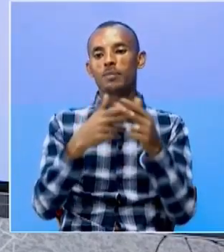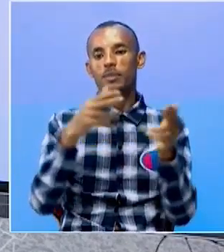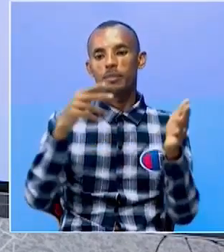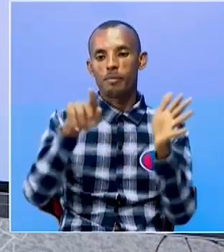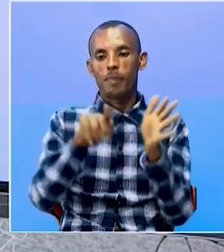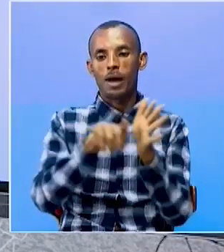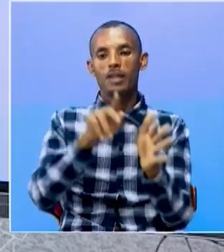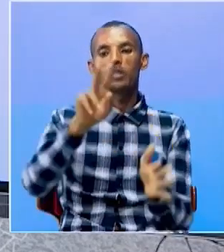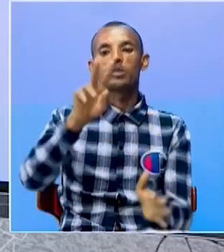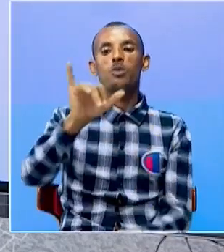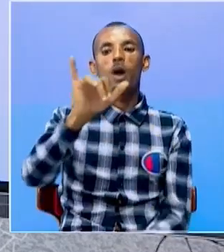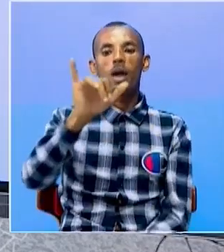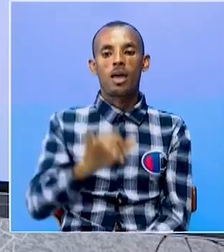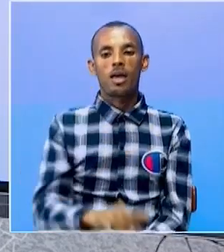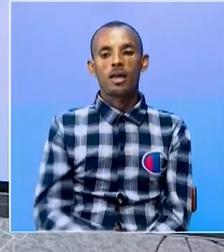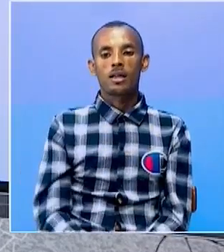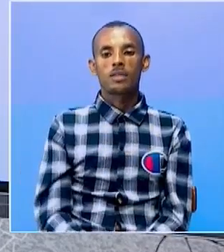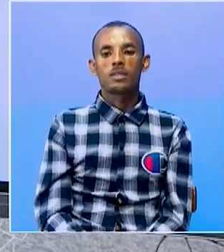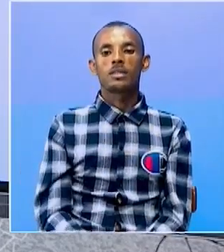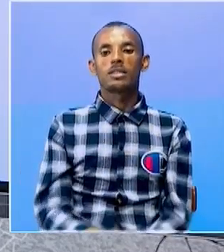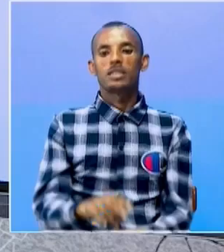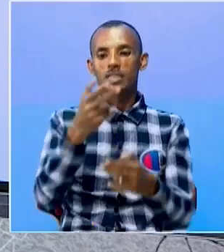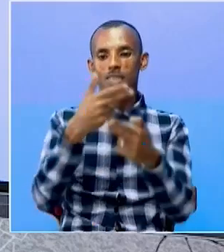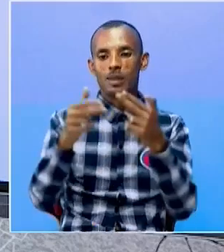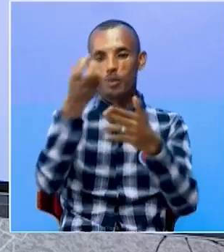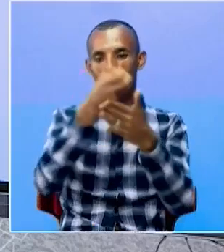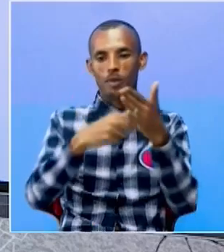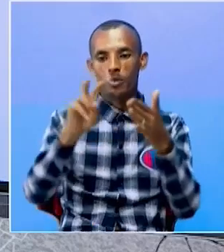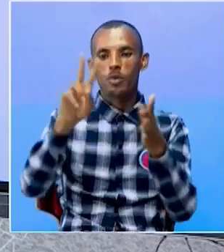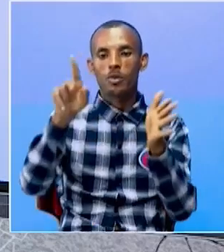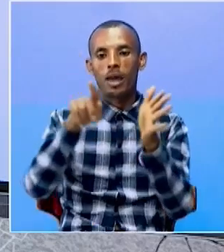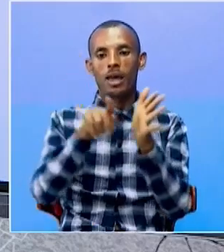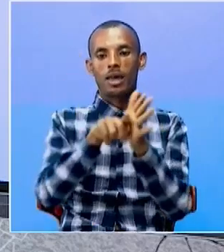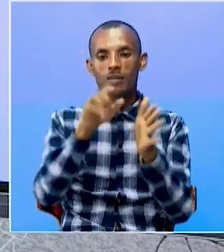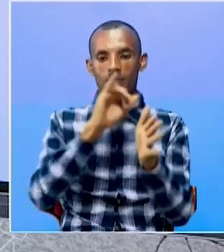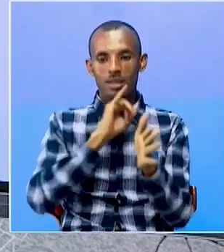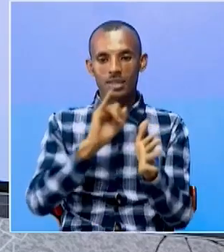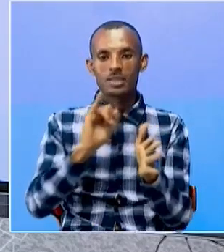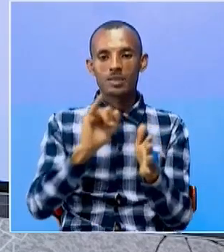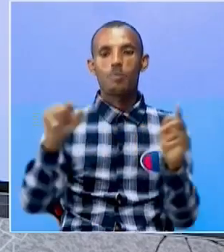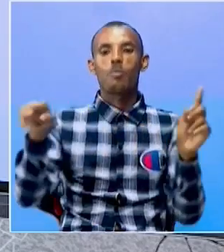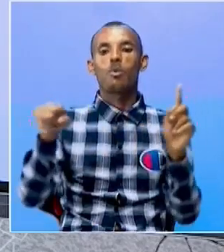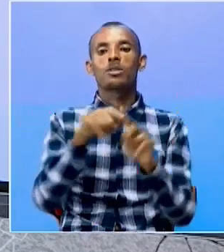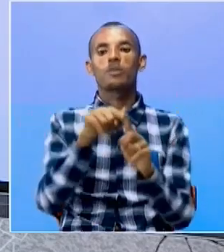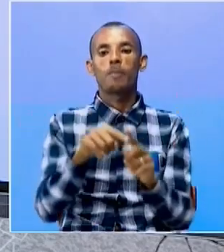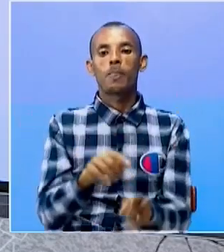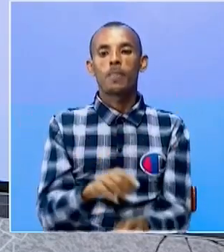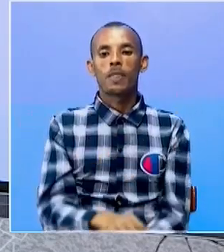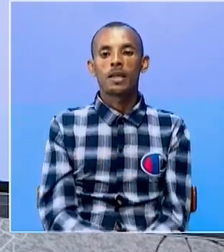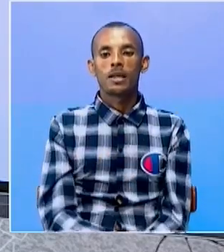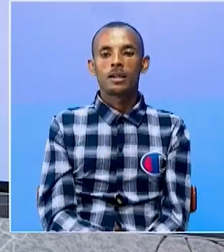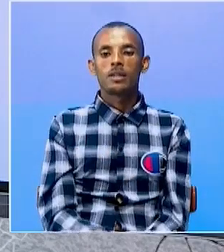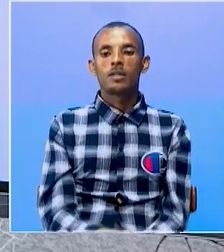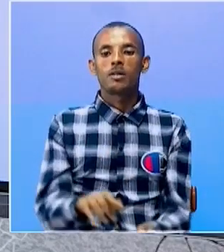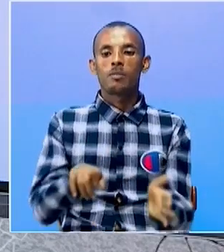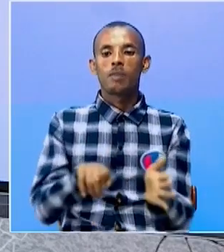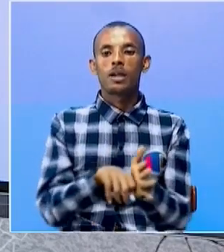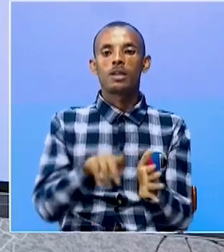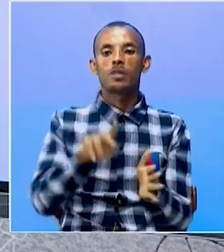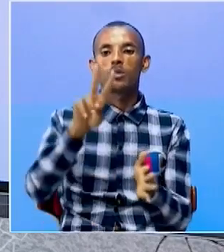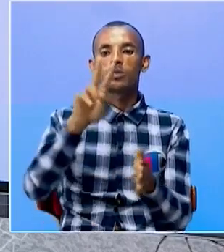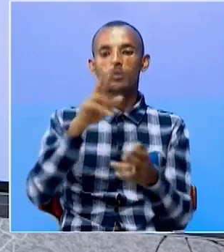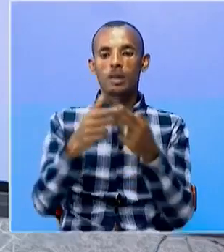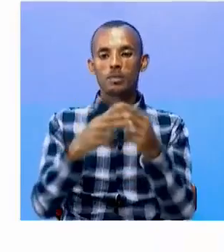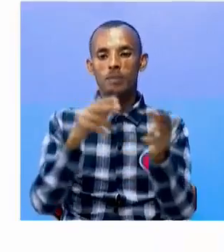y. The product of two negatives, as we say, it is positive. Therefore, minus 2 and